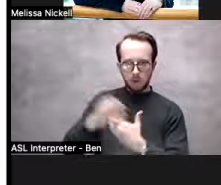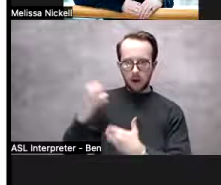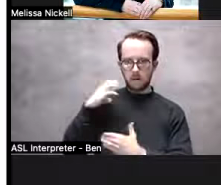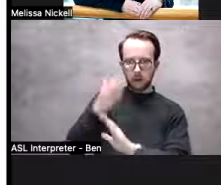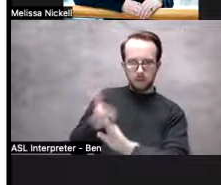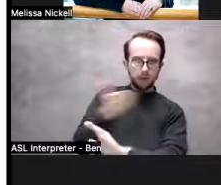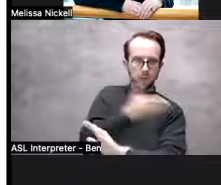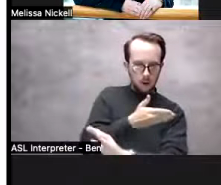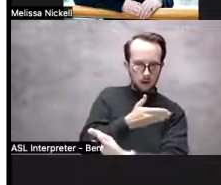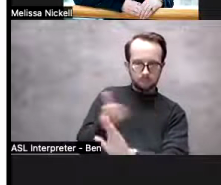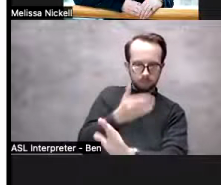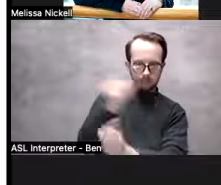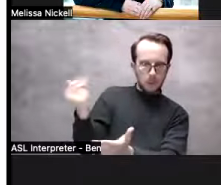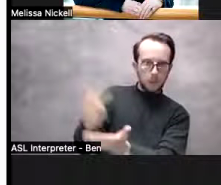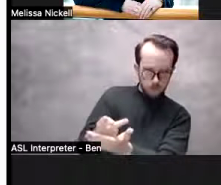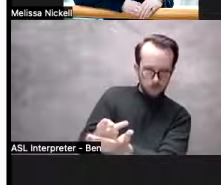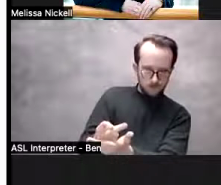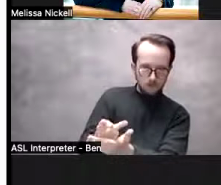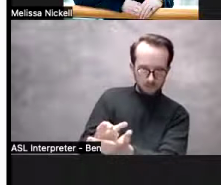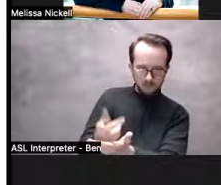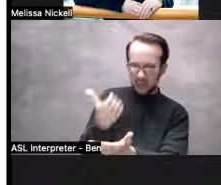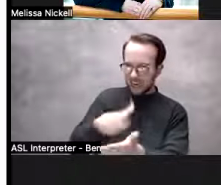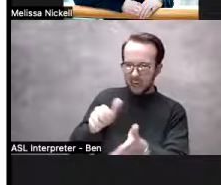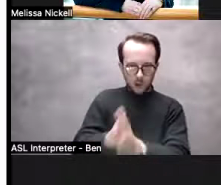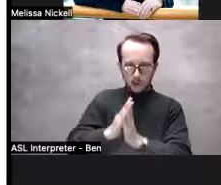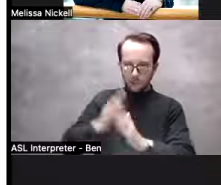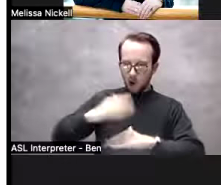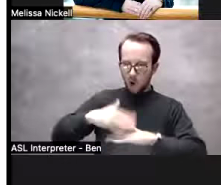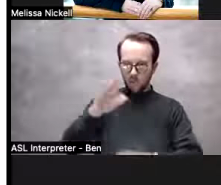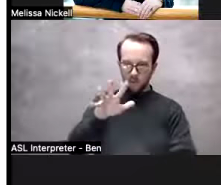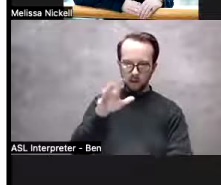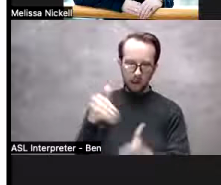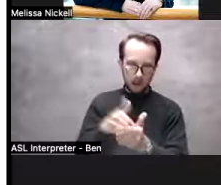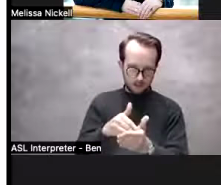approval for any requests that you have for over $500,000.